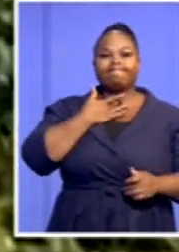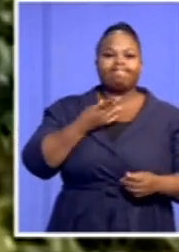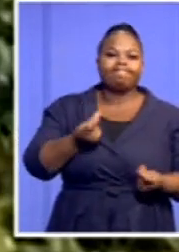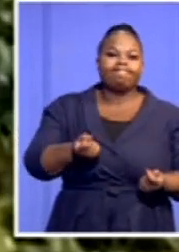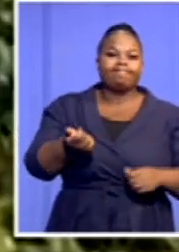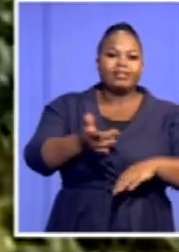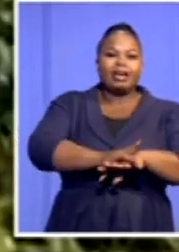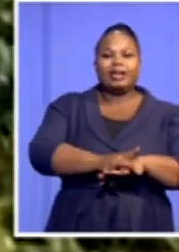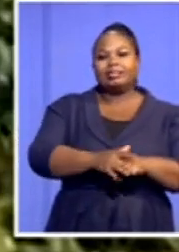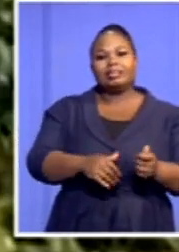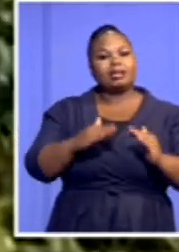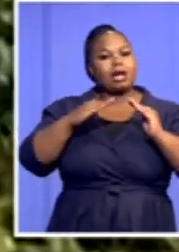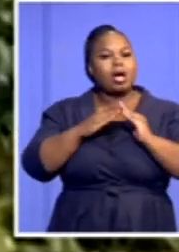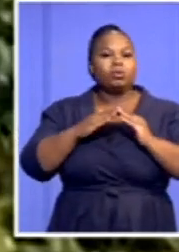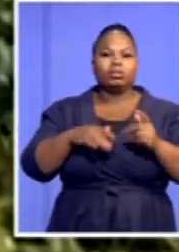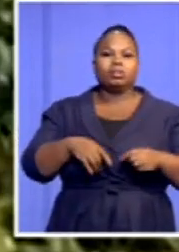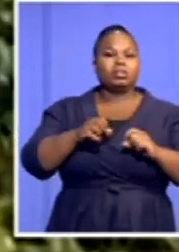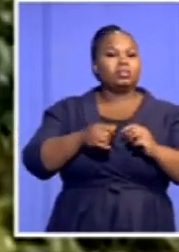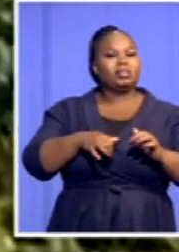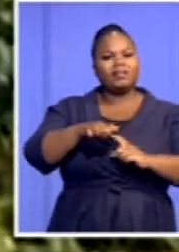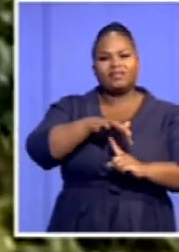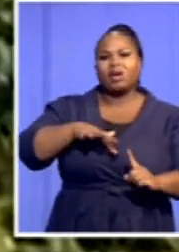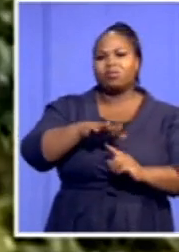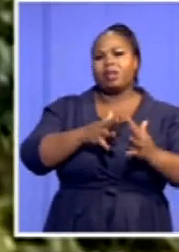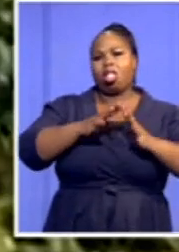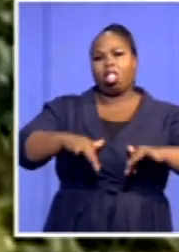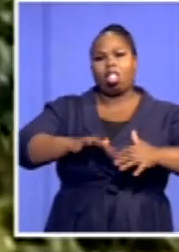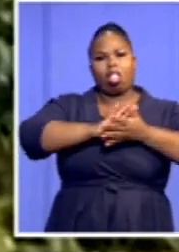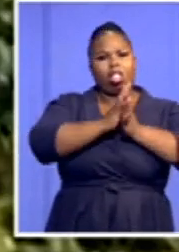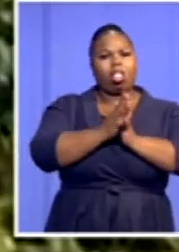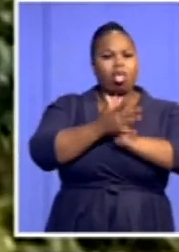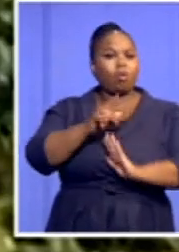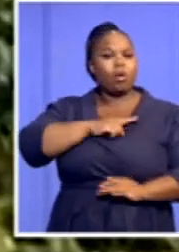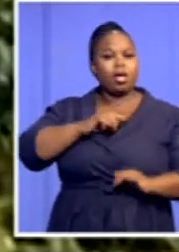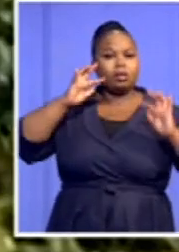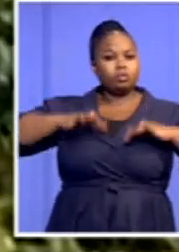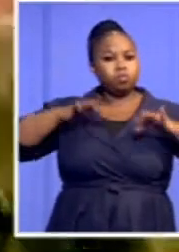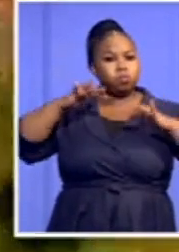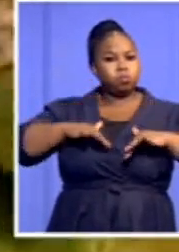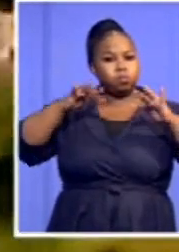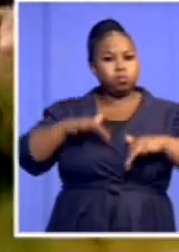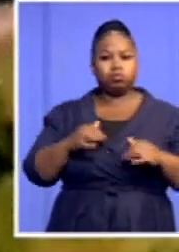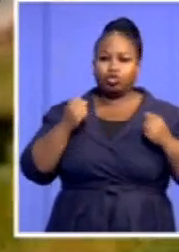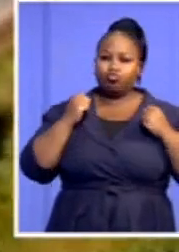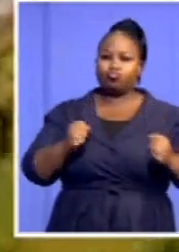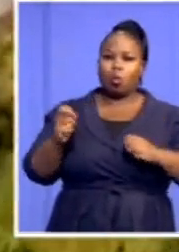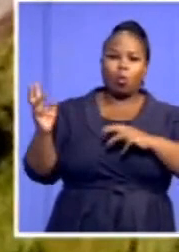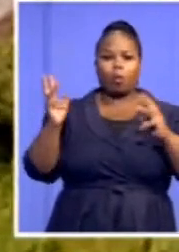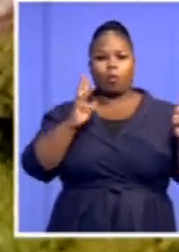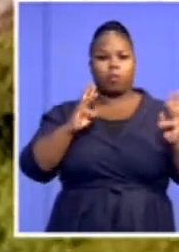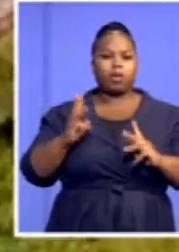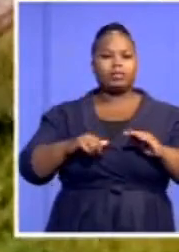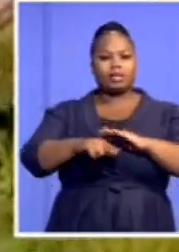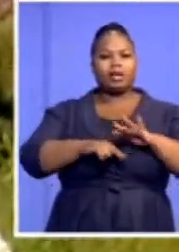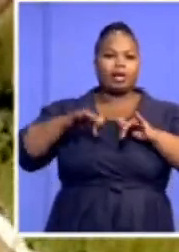infrastructure and the environment as a result of heavy rains, flooding, strong winds and landslides. The Disaster